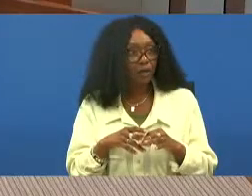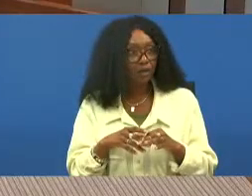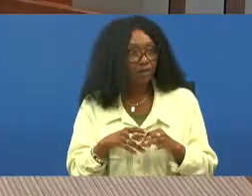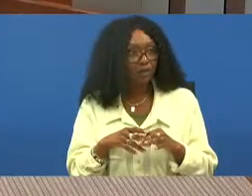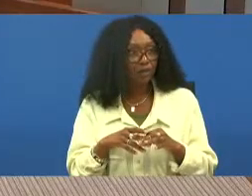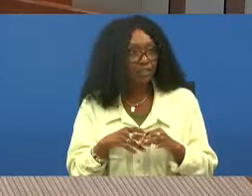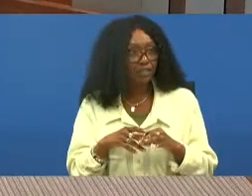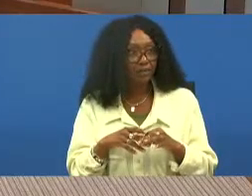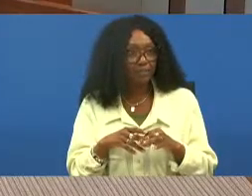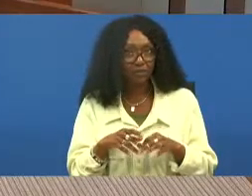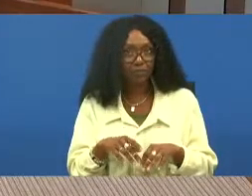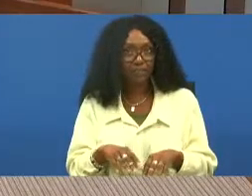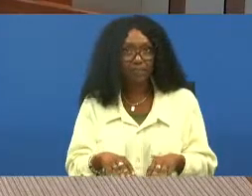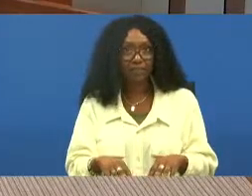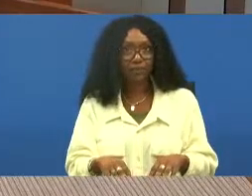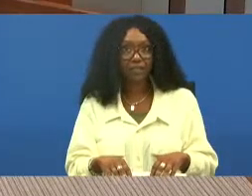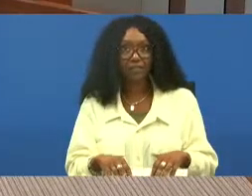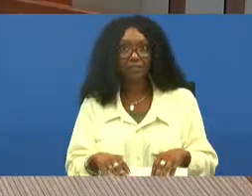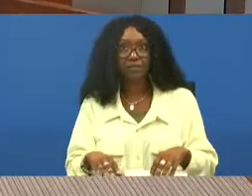Okay, y'all.